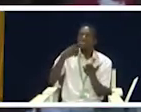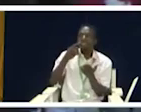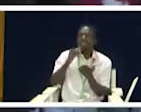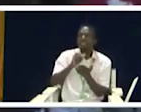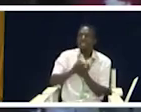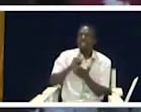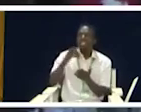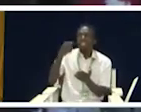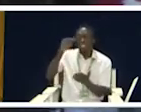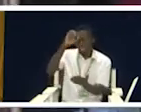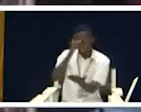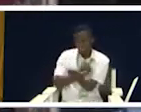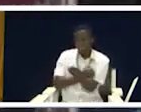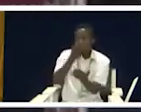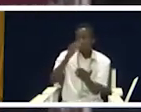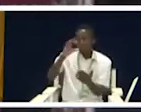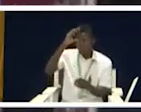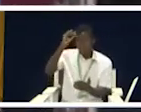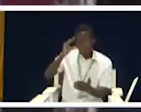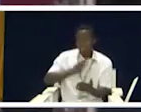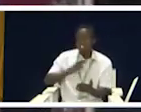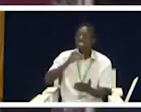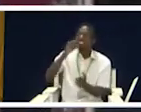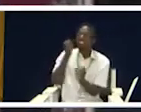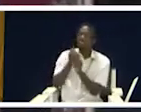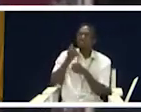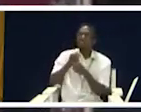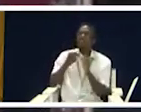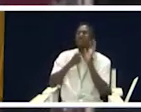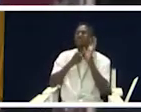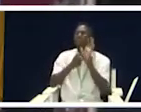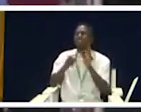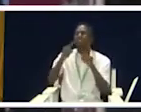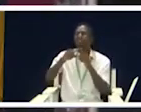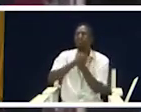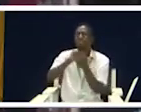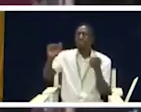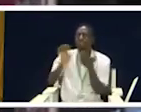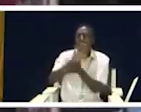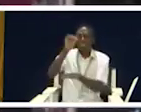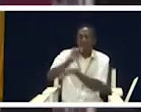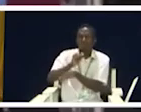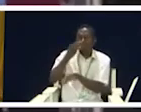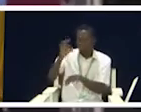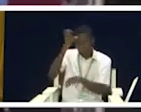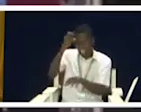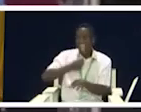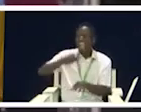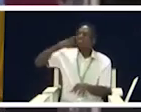was made manifest to destroy the works of the devil. I command it to be destroyed.